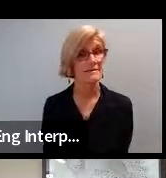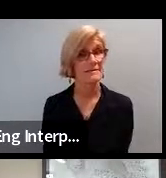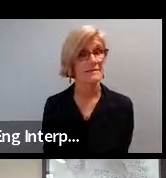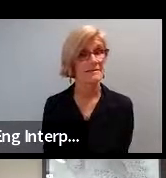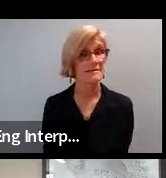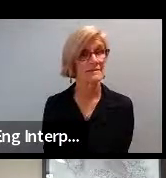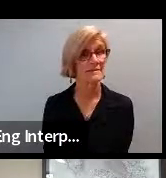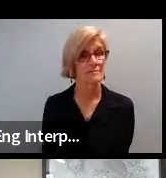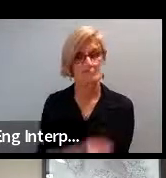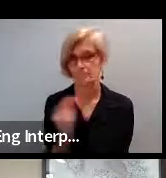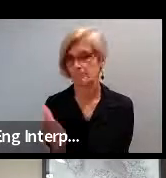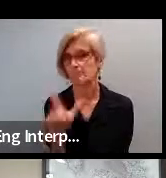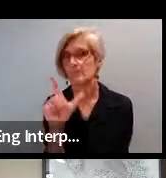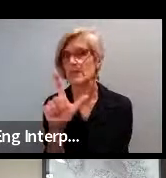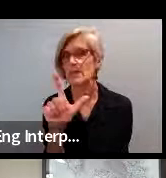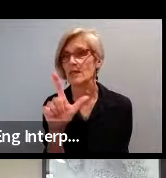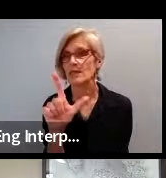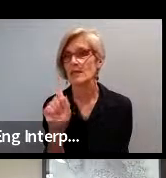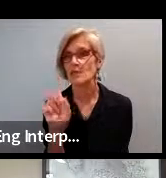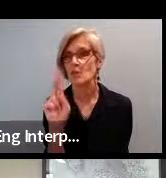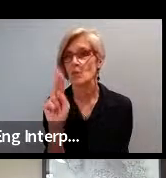And then I have Lorna.